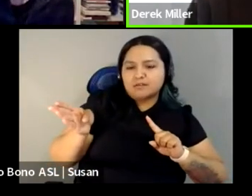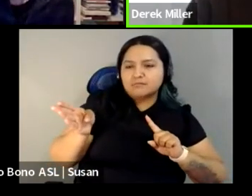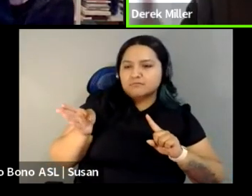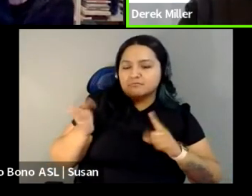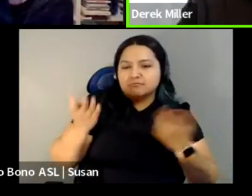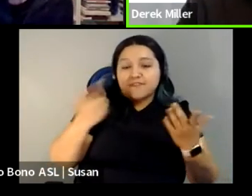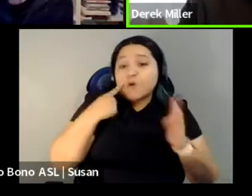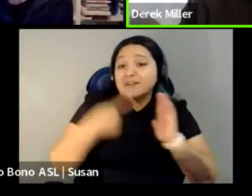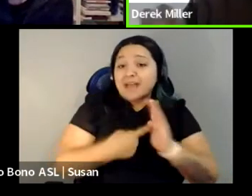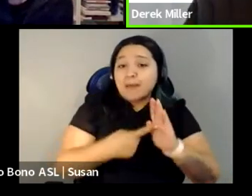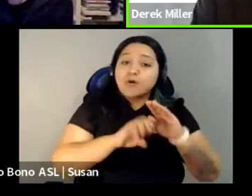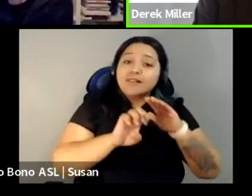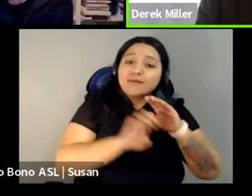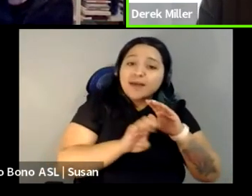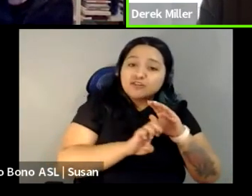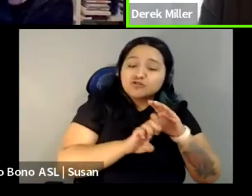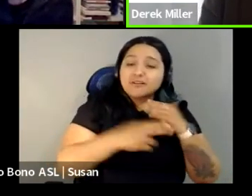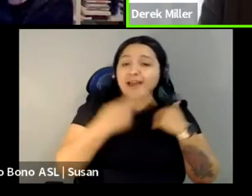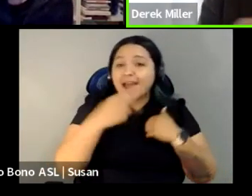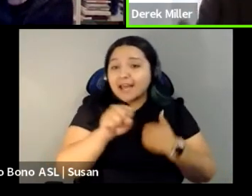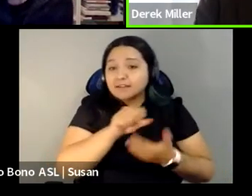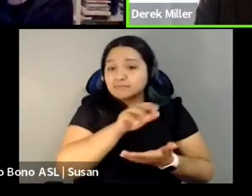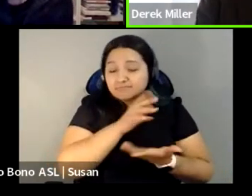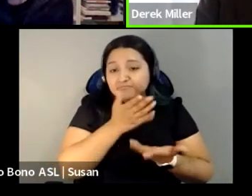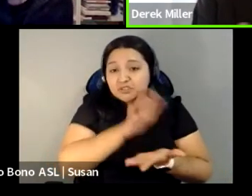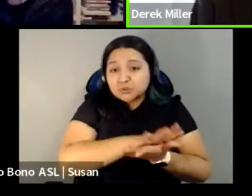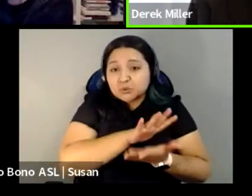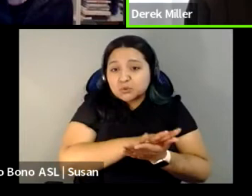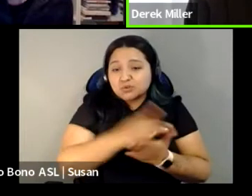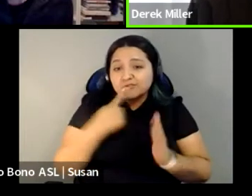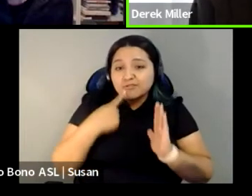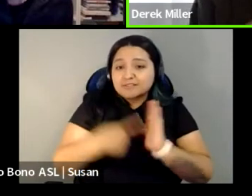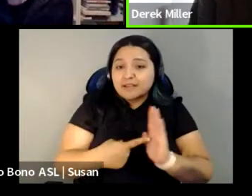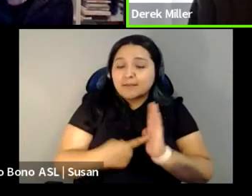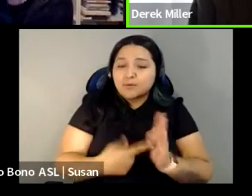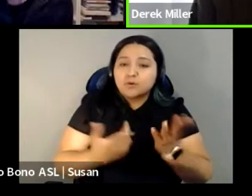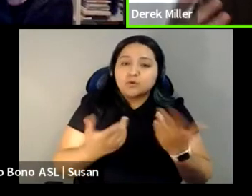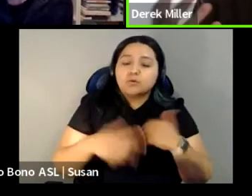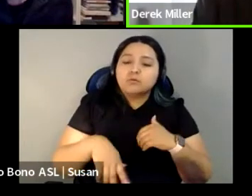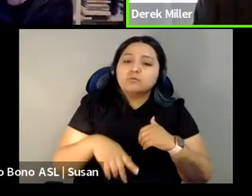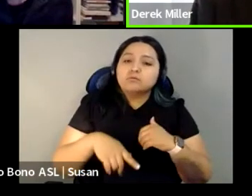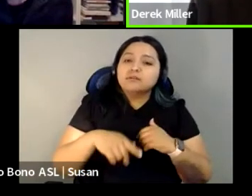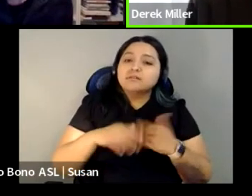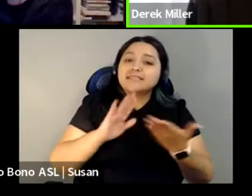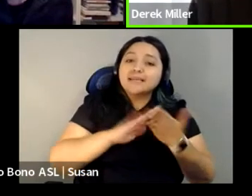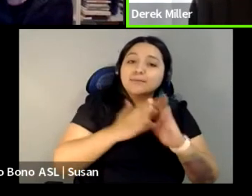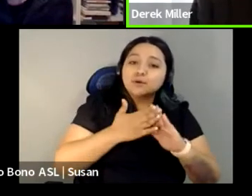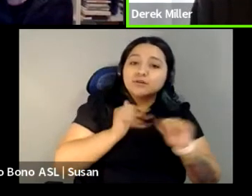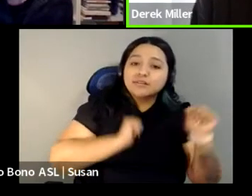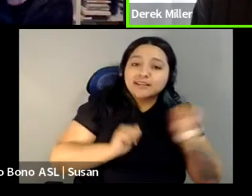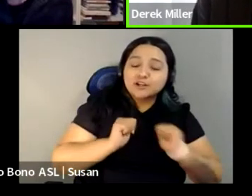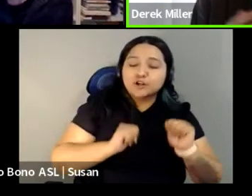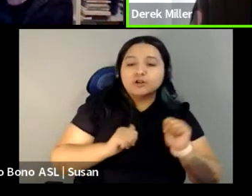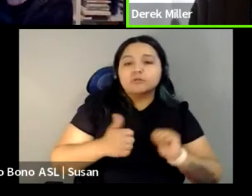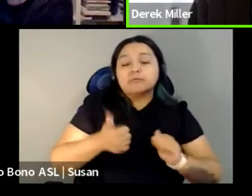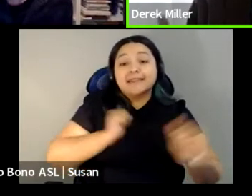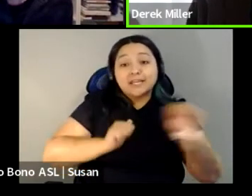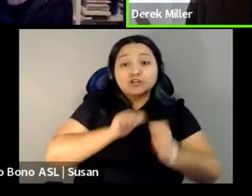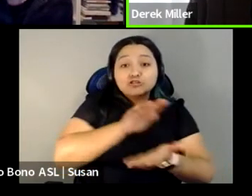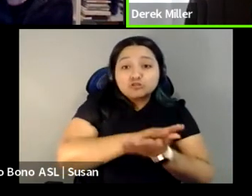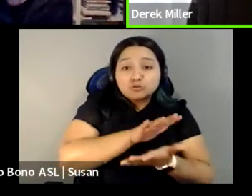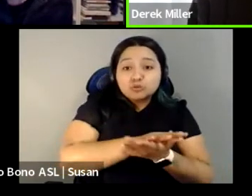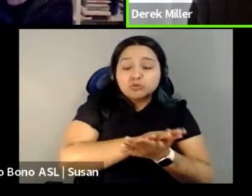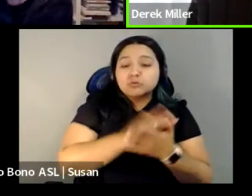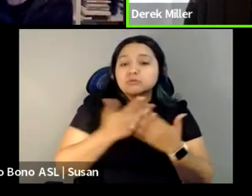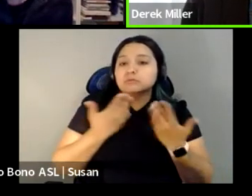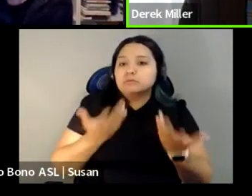and high schools, there's some discussion of that briefly in the epilogue, summer stock, community theaters, theater in colleges or theater schools. The volume of plays